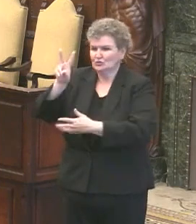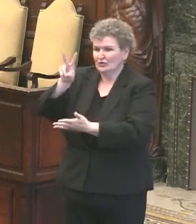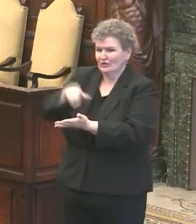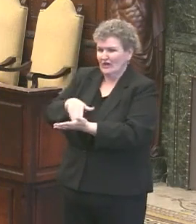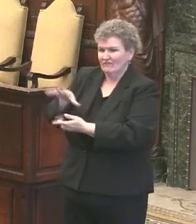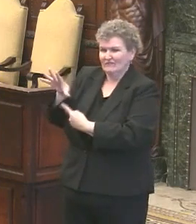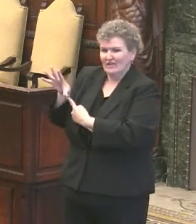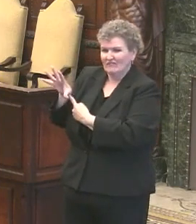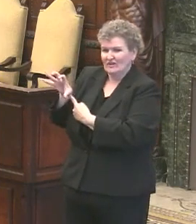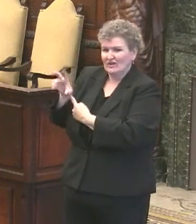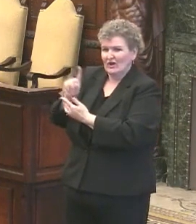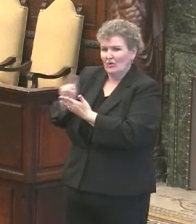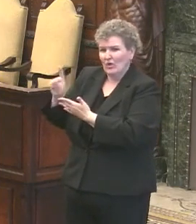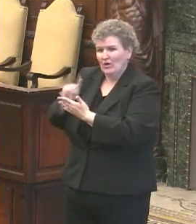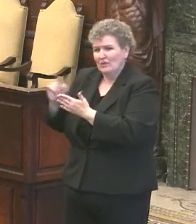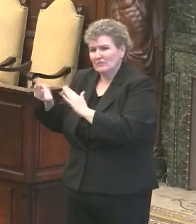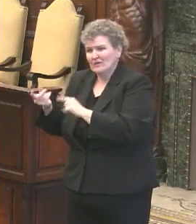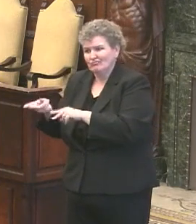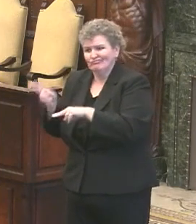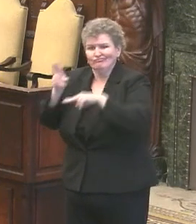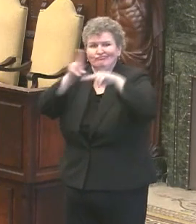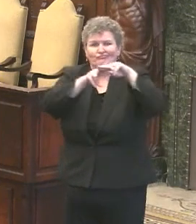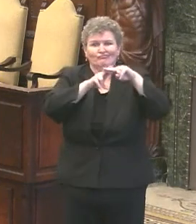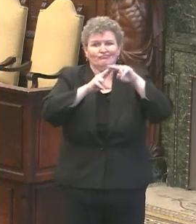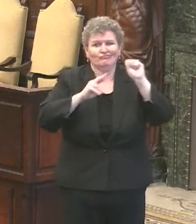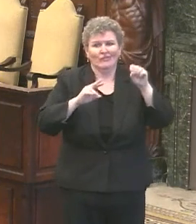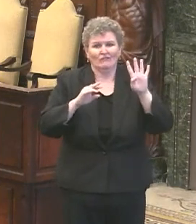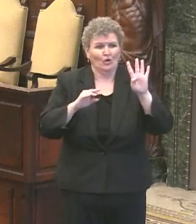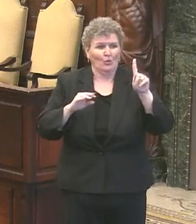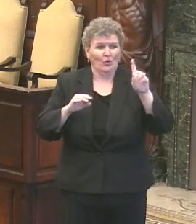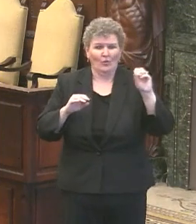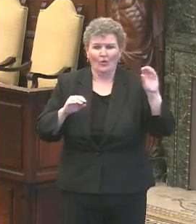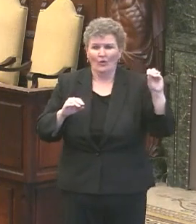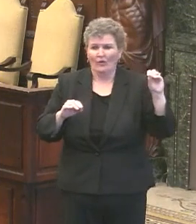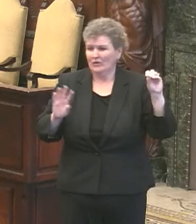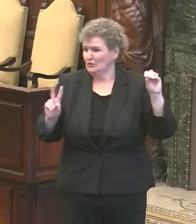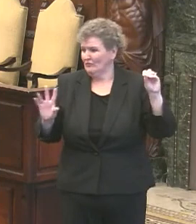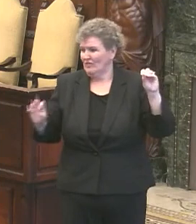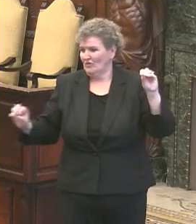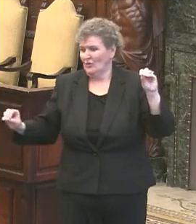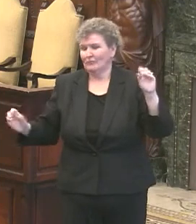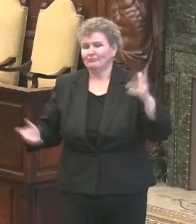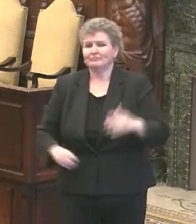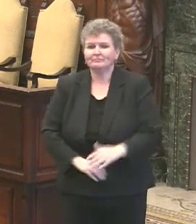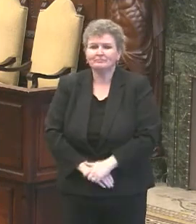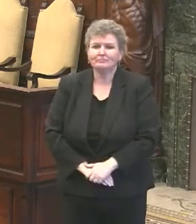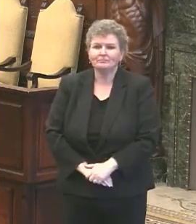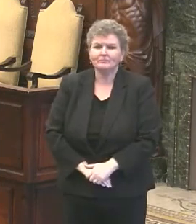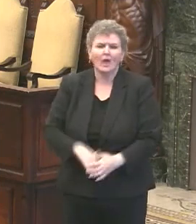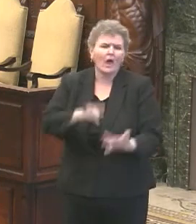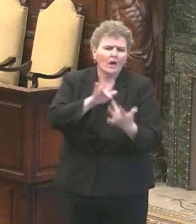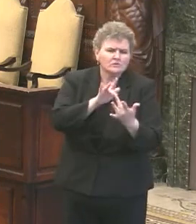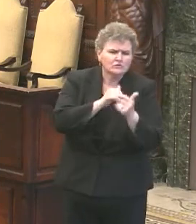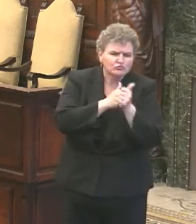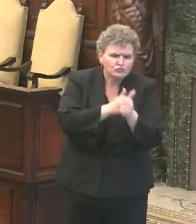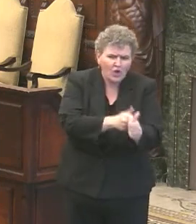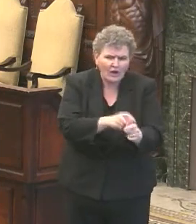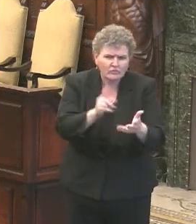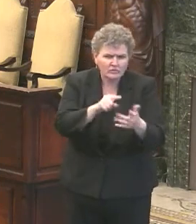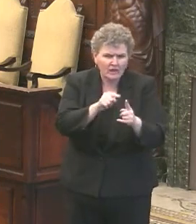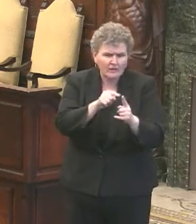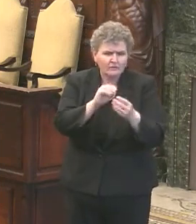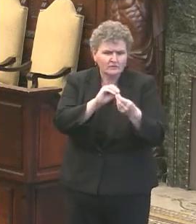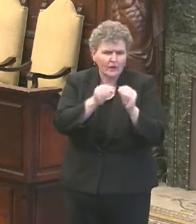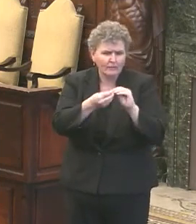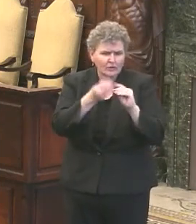ago. Got it. And then one other detailed question on the contact tracing issue. I understand the numbers wise